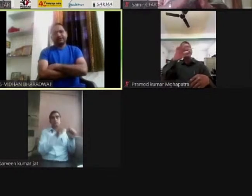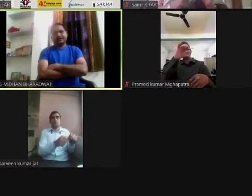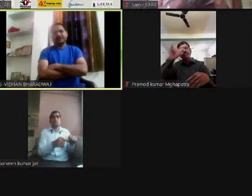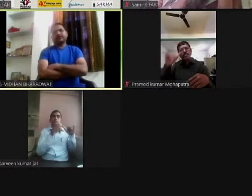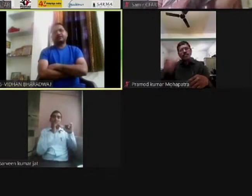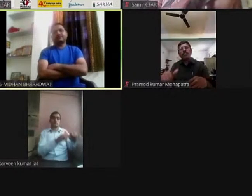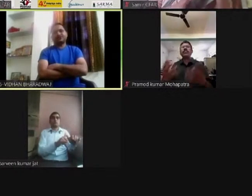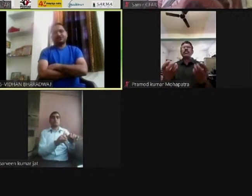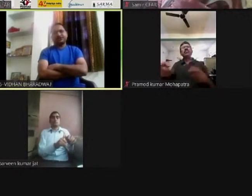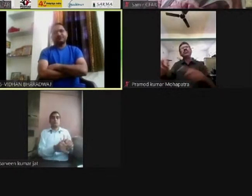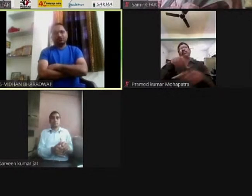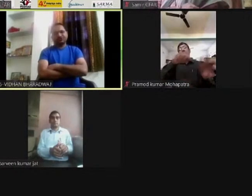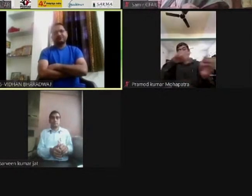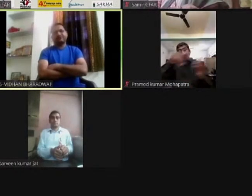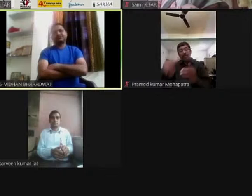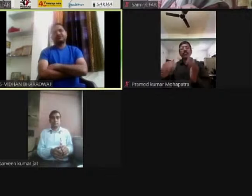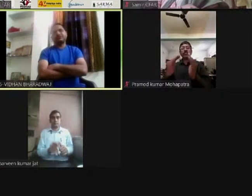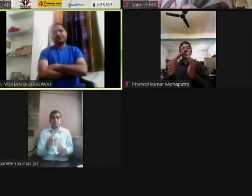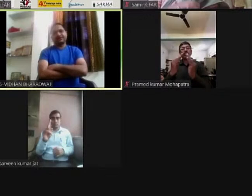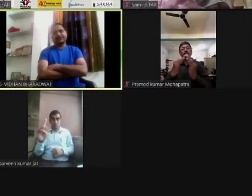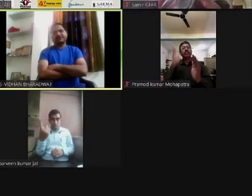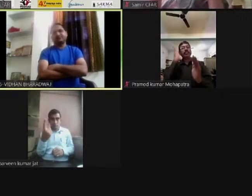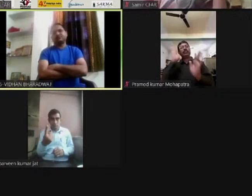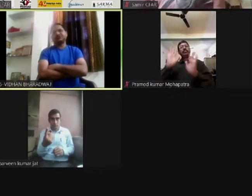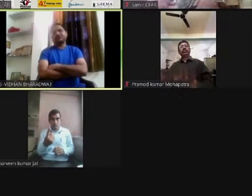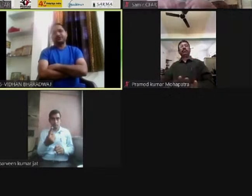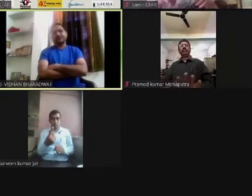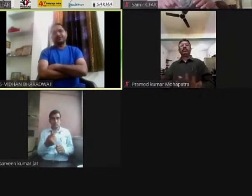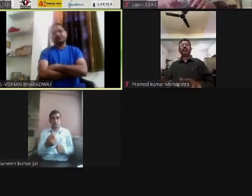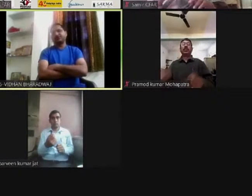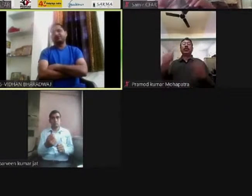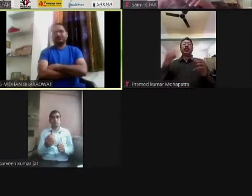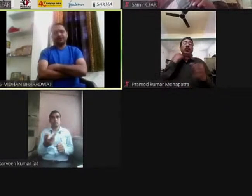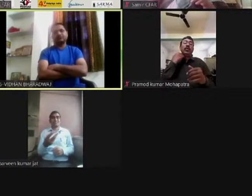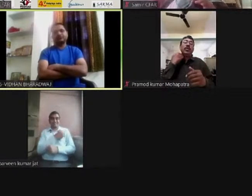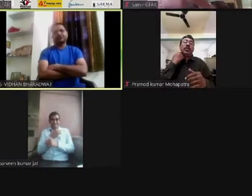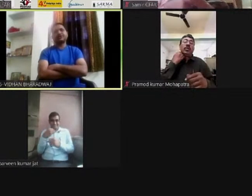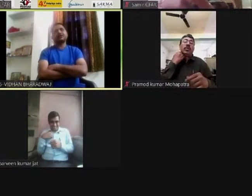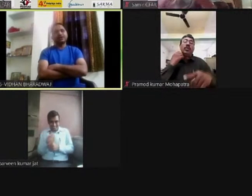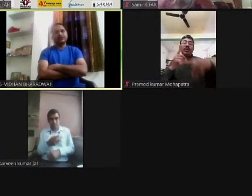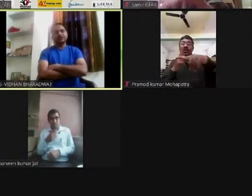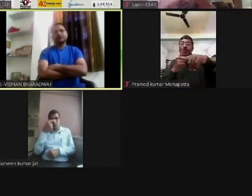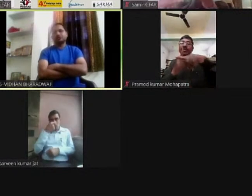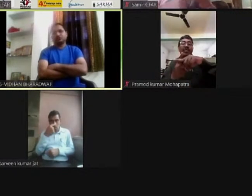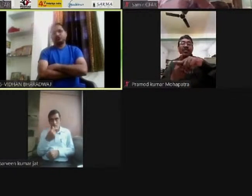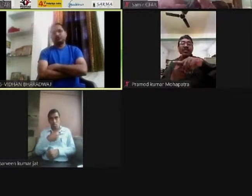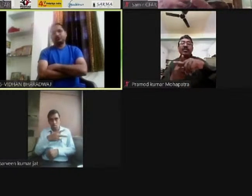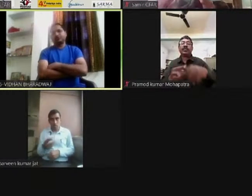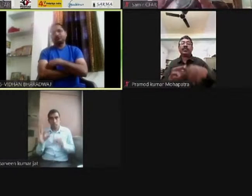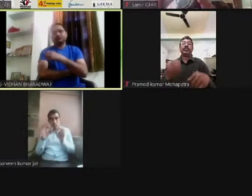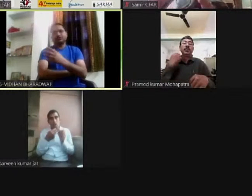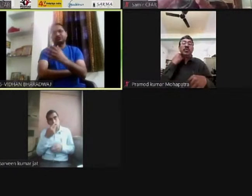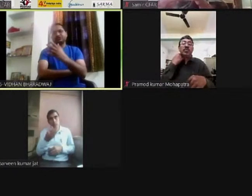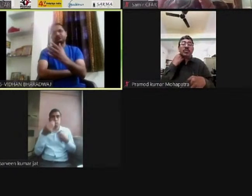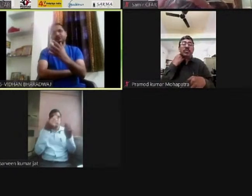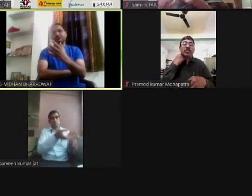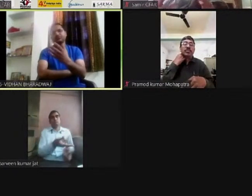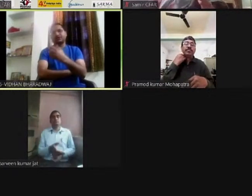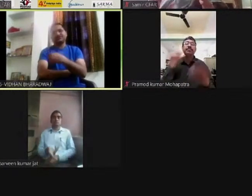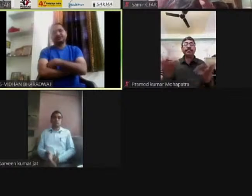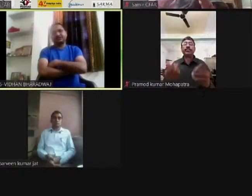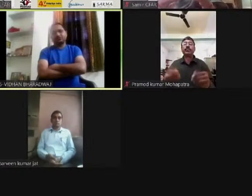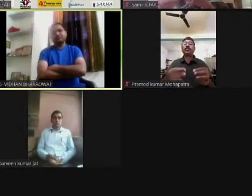disabled background, they should be incorporated, and there should be first aid boxes for the same in case of any